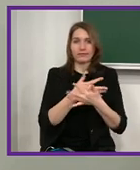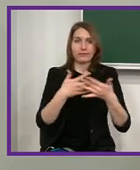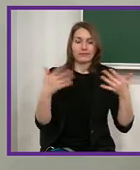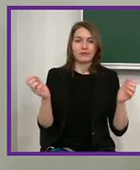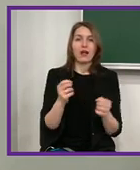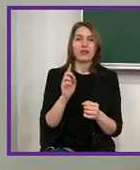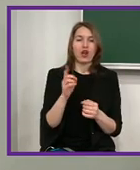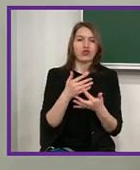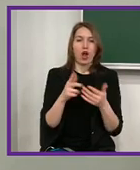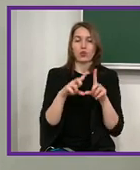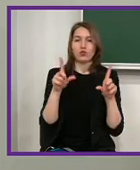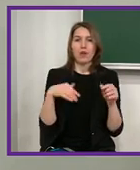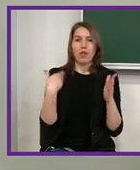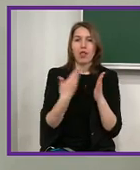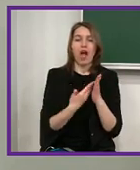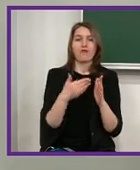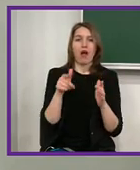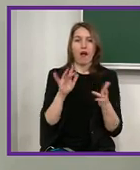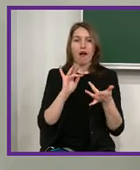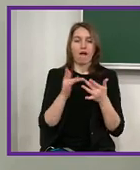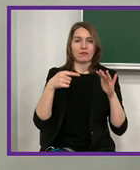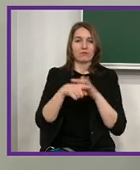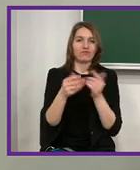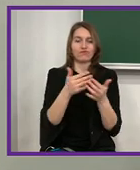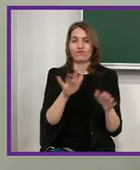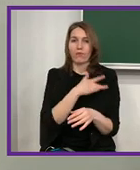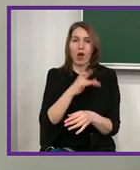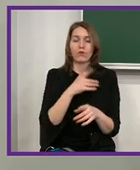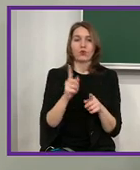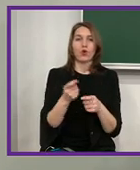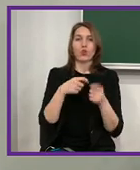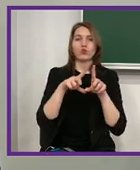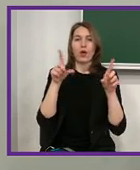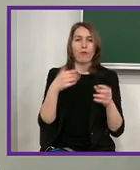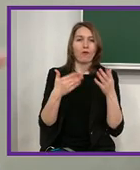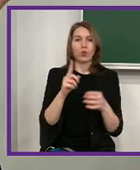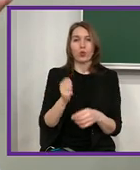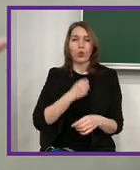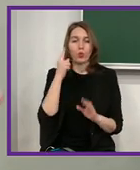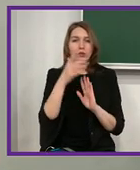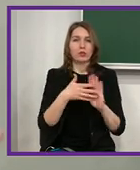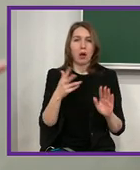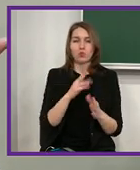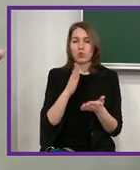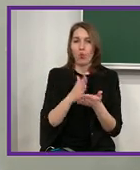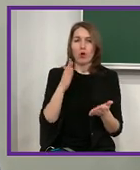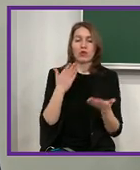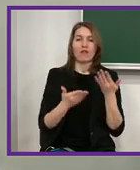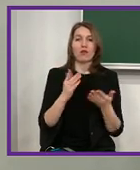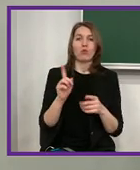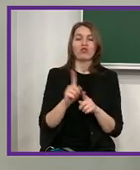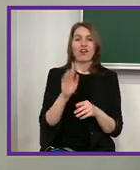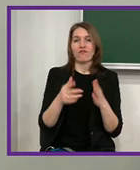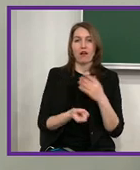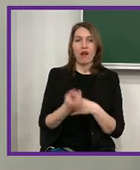can be somewhat difficult for businesses to navigate and does create some challenges of, you know, quality or alignment with international standards.